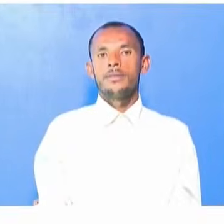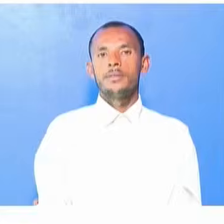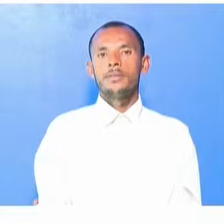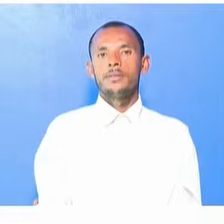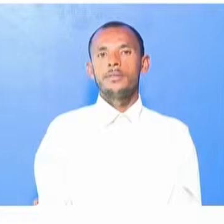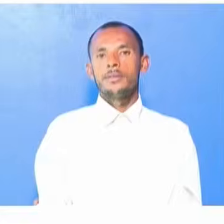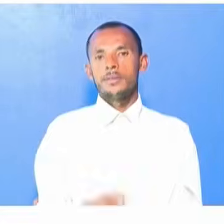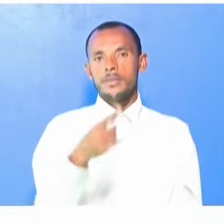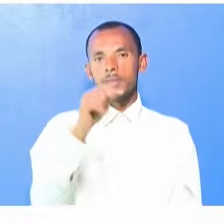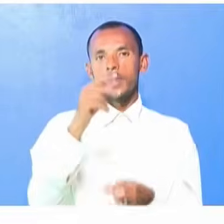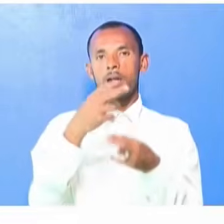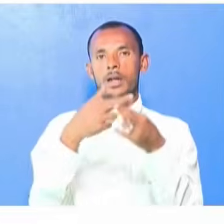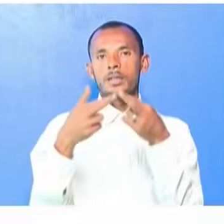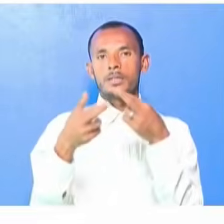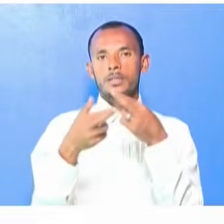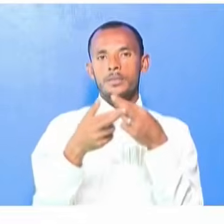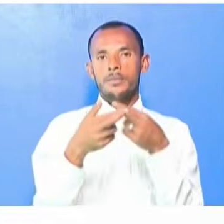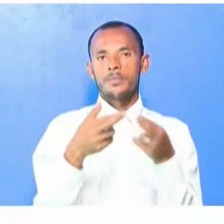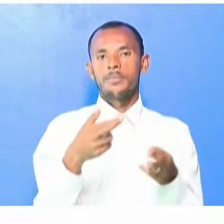The